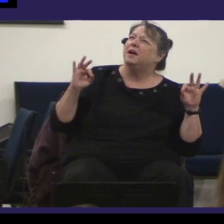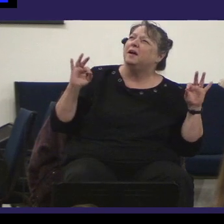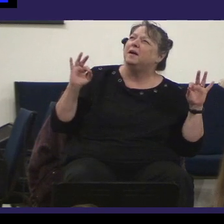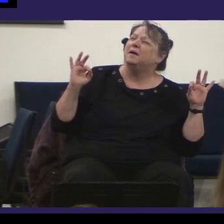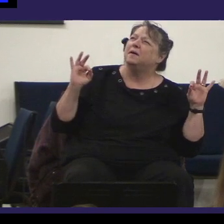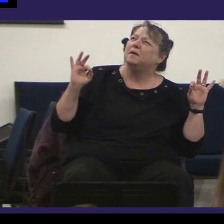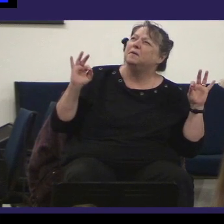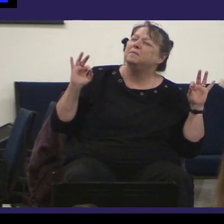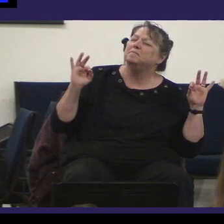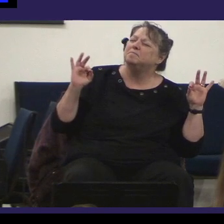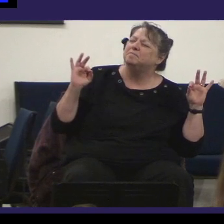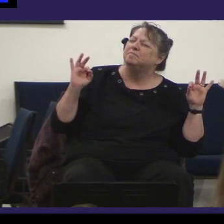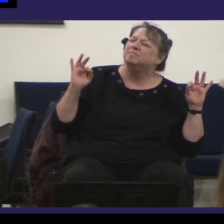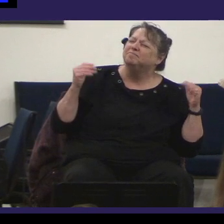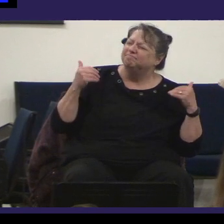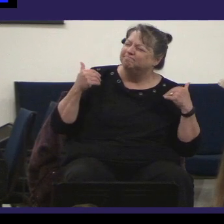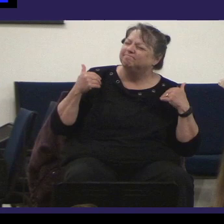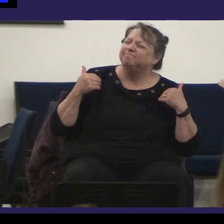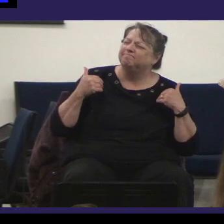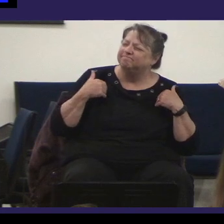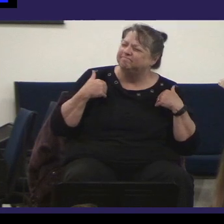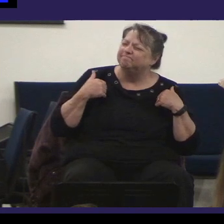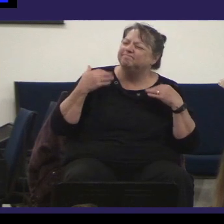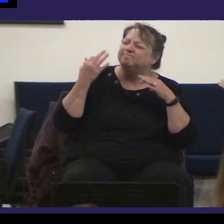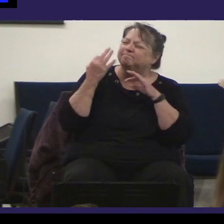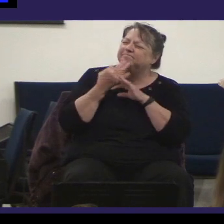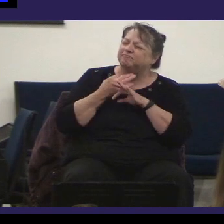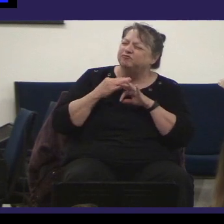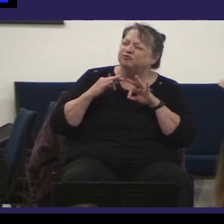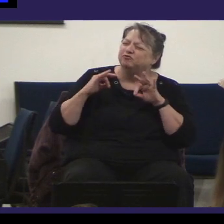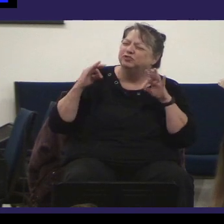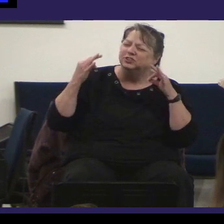freedom. There is freedom.